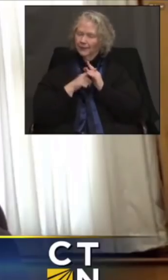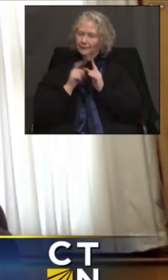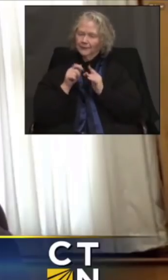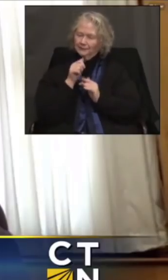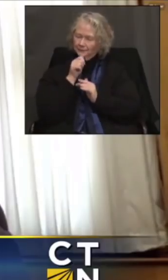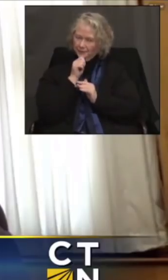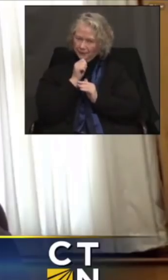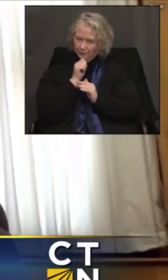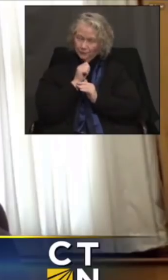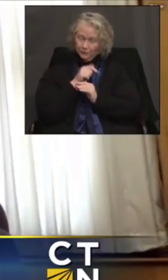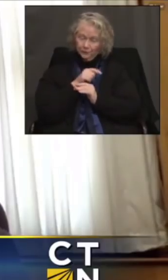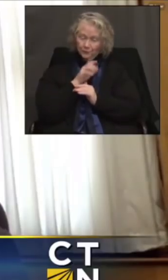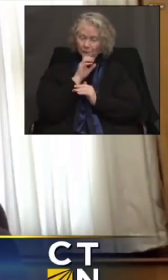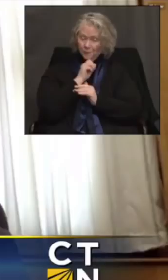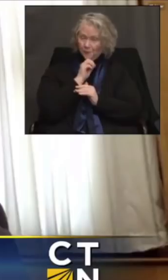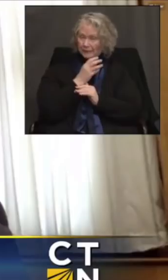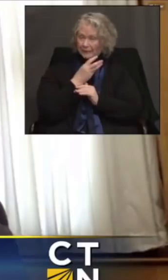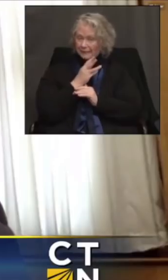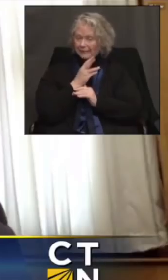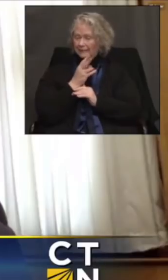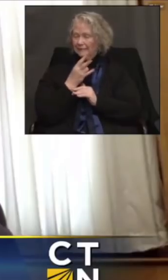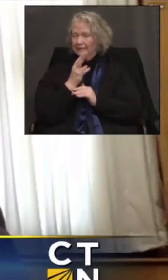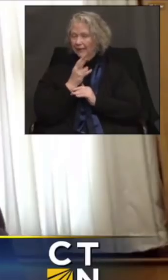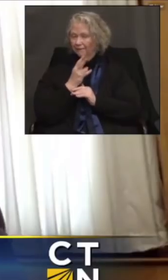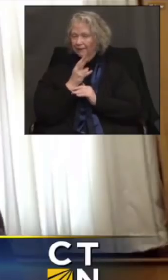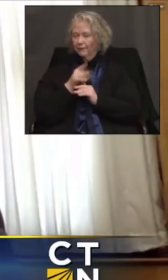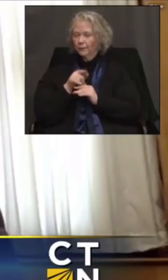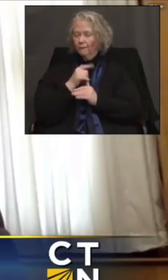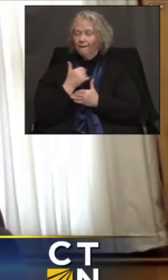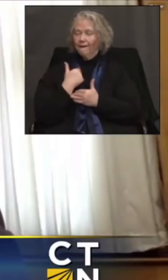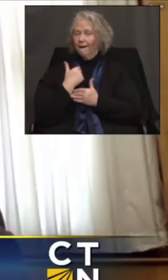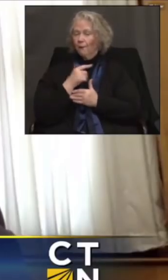the 16s and 17-year-olds and really all the kind of people in their young